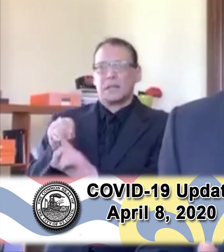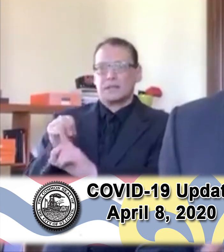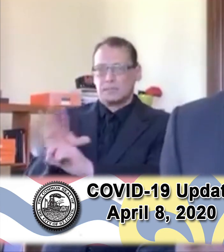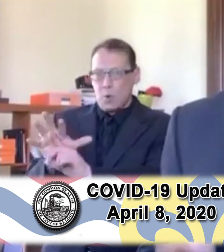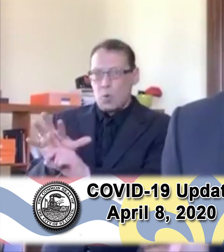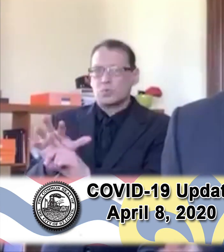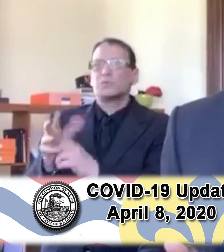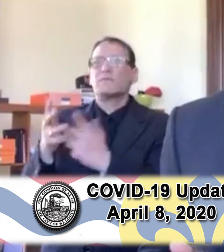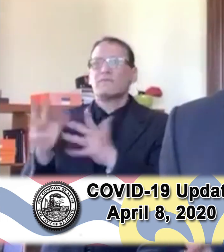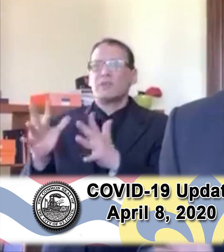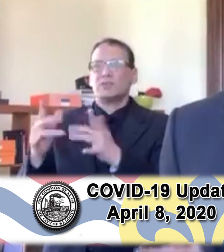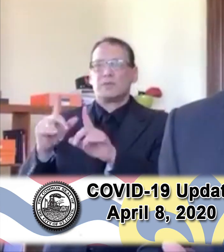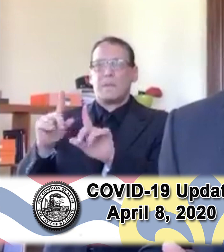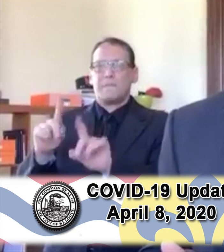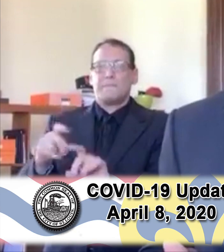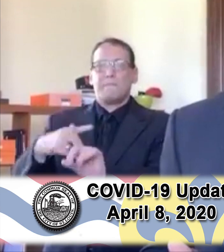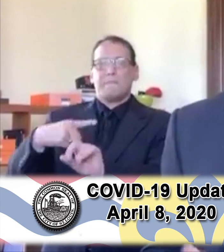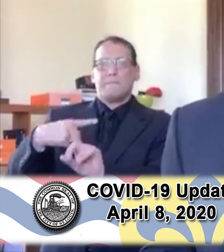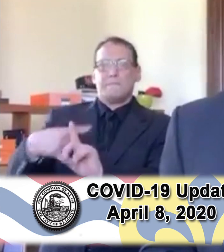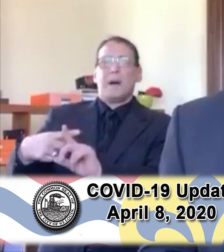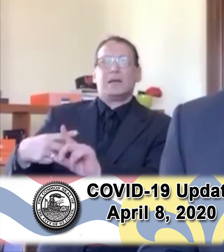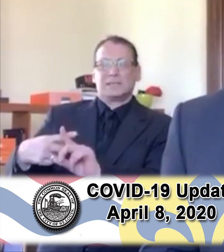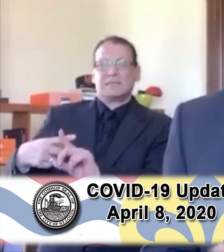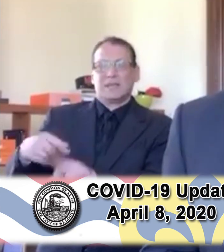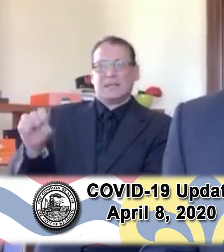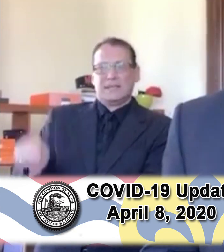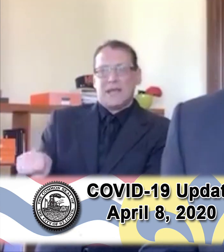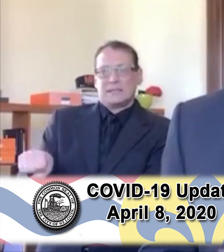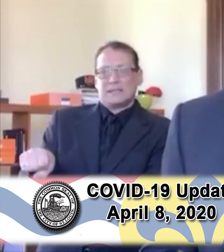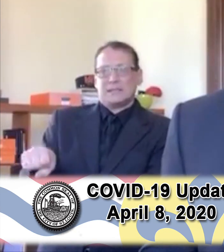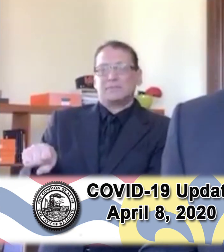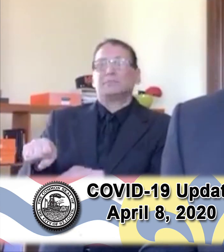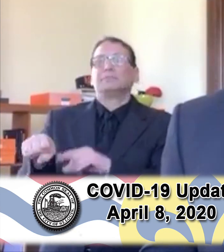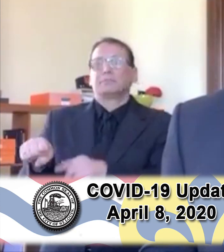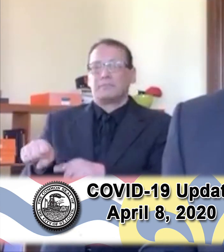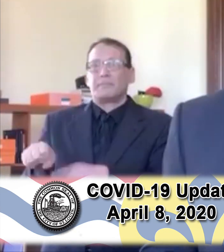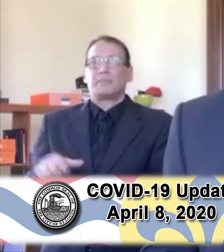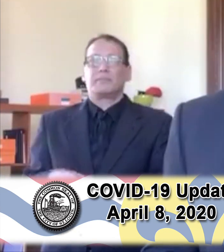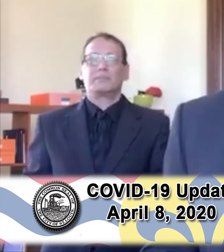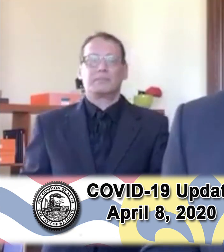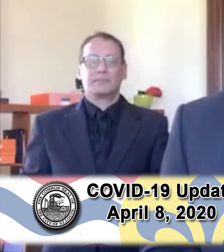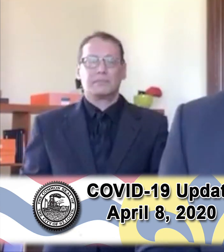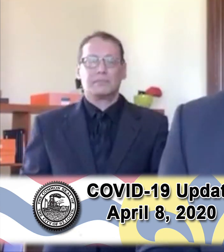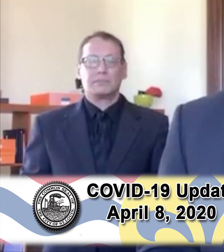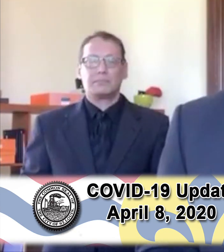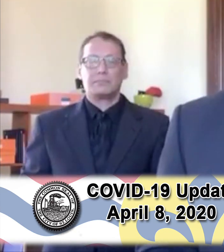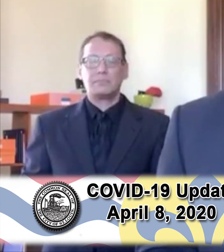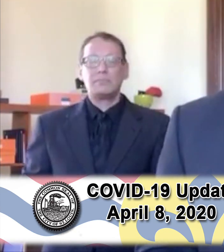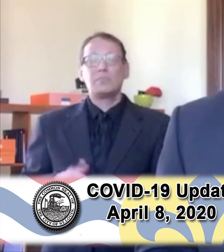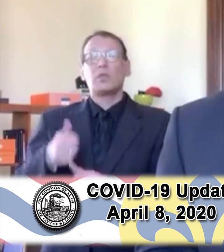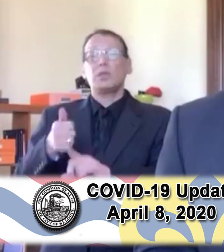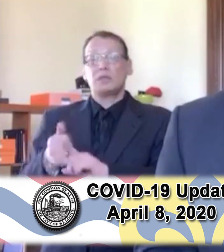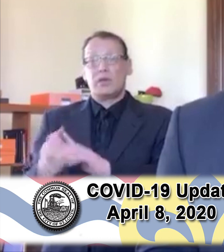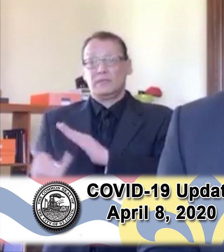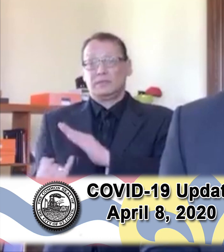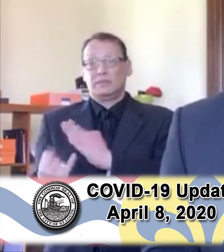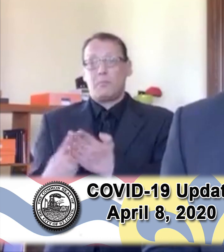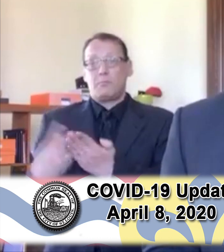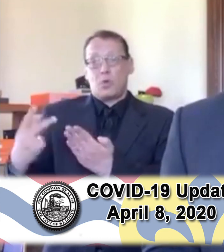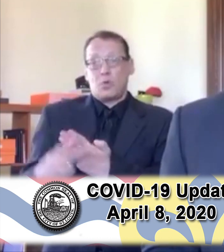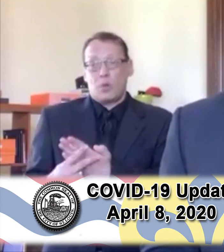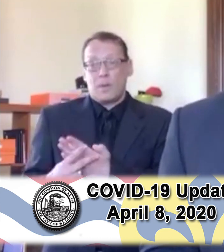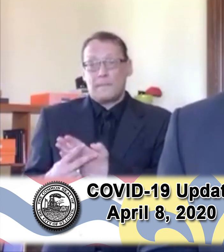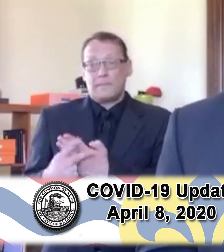ill, they have tested positive, we know the cause of their illness. So for our self-quarantine / self-isolation program, we